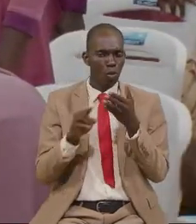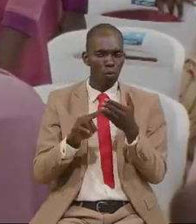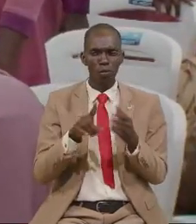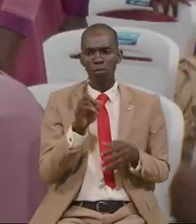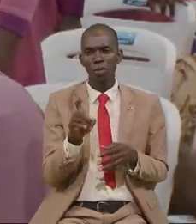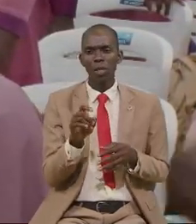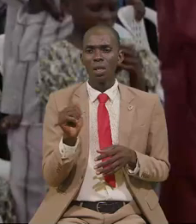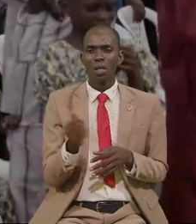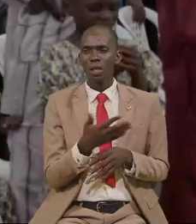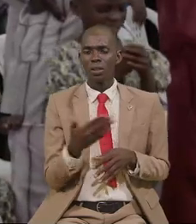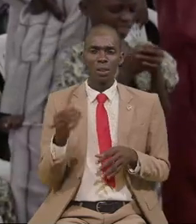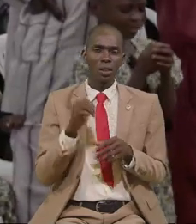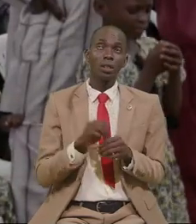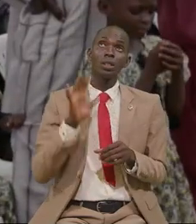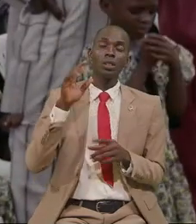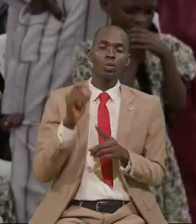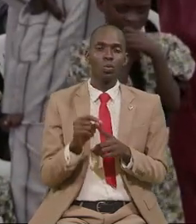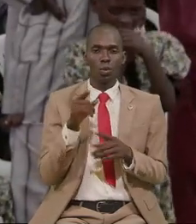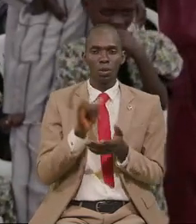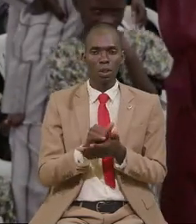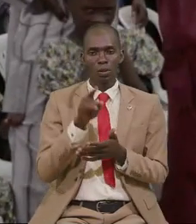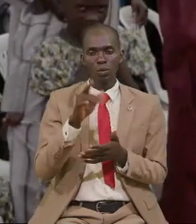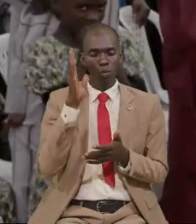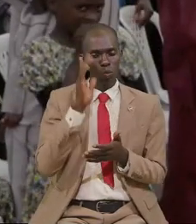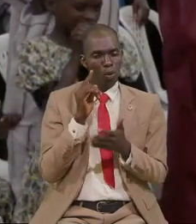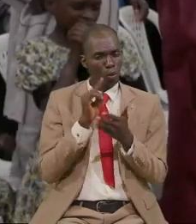Anything in his word you're going to observe?